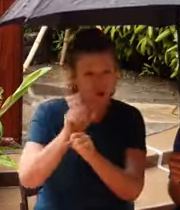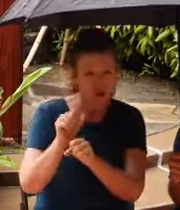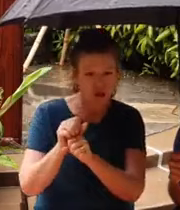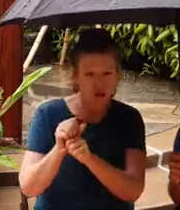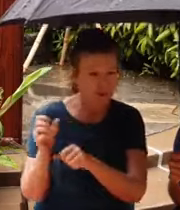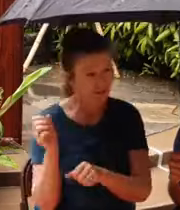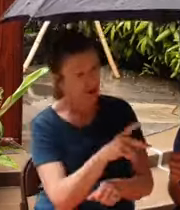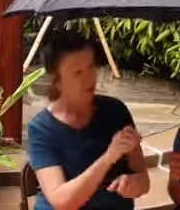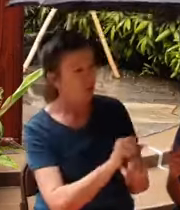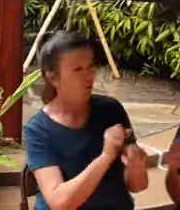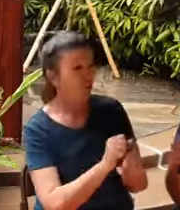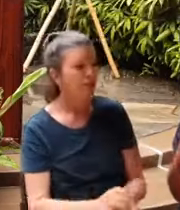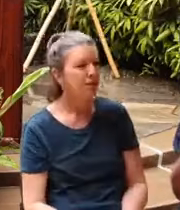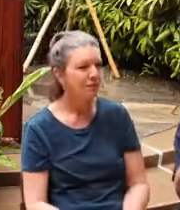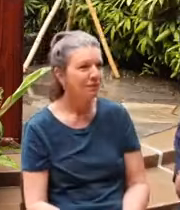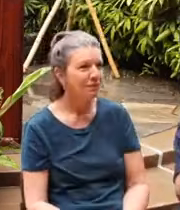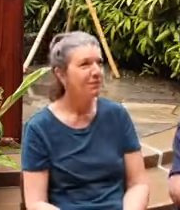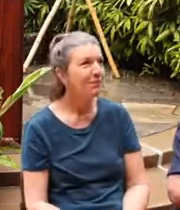work.